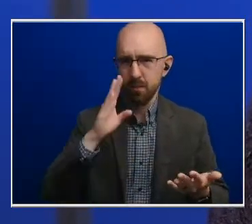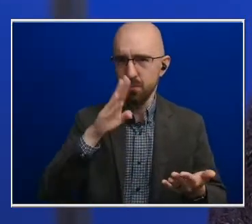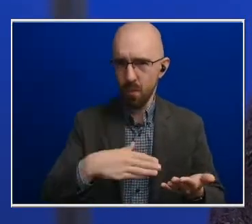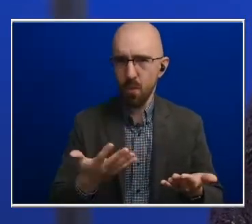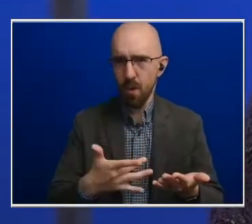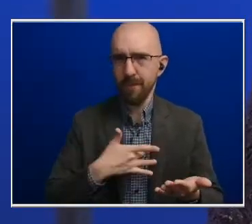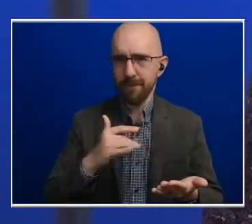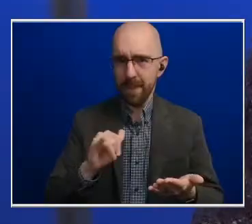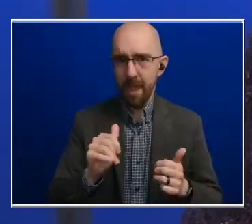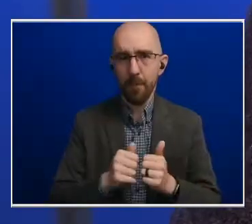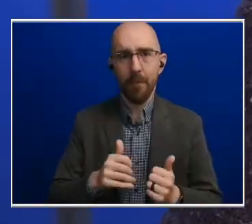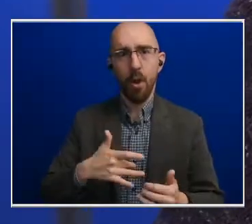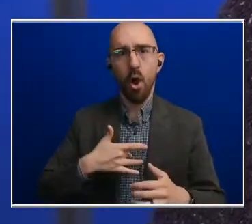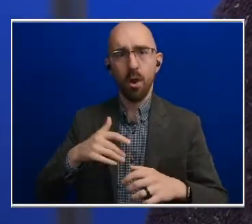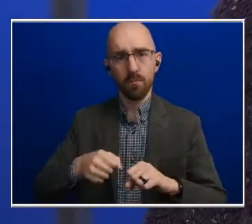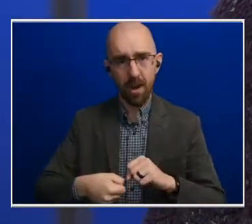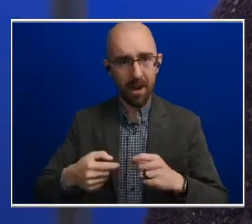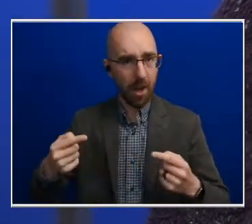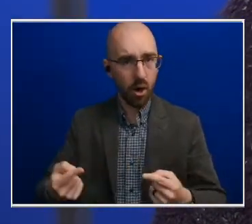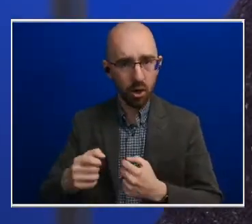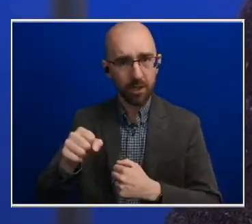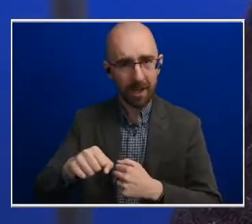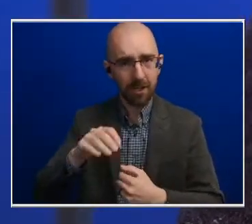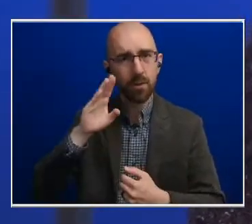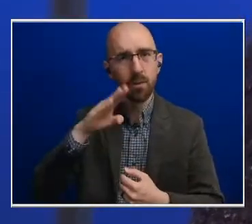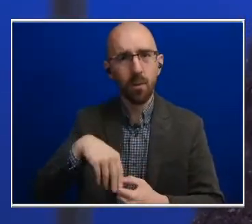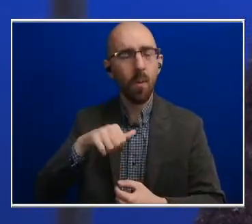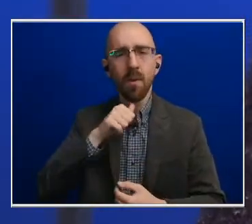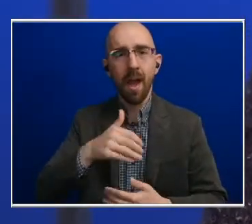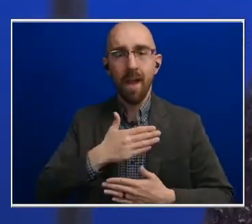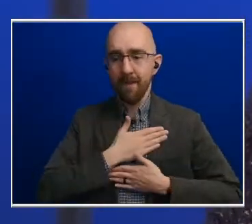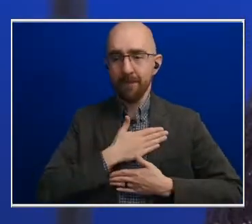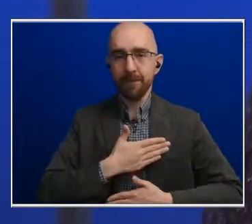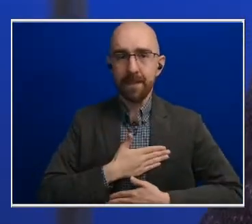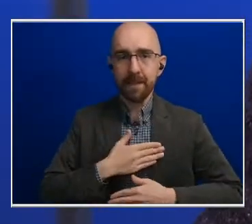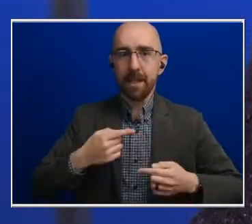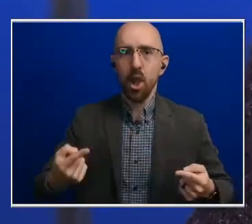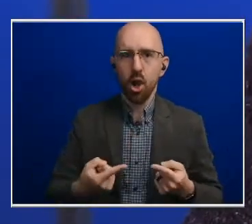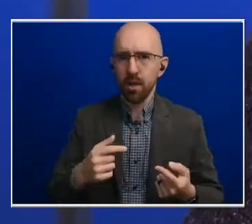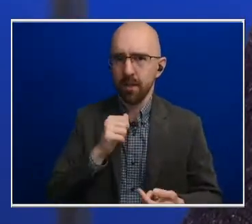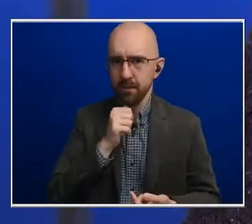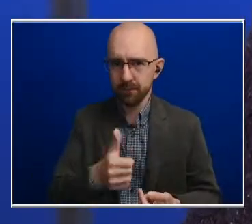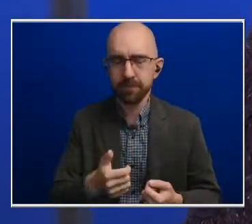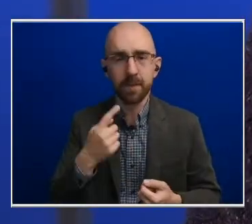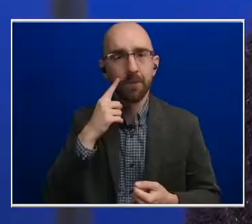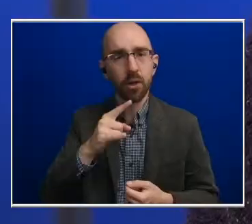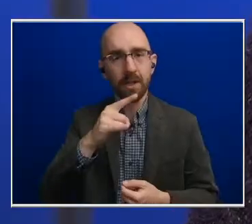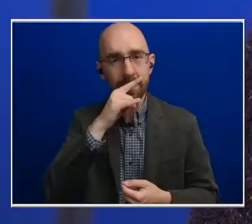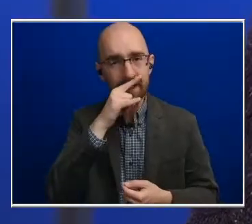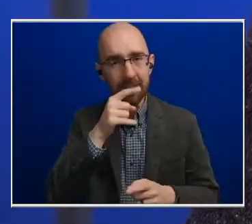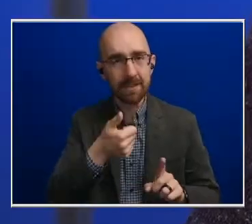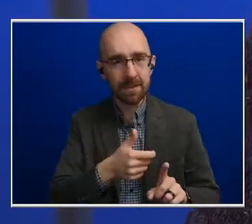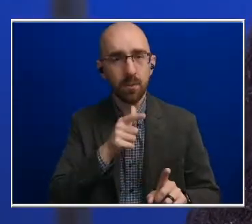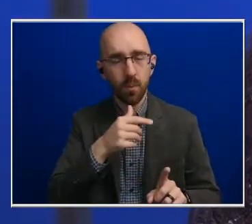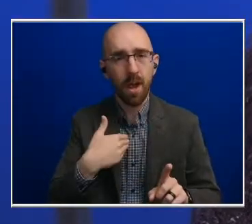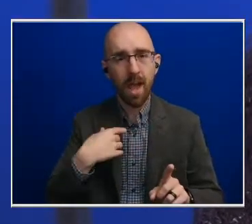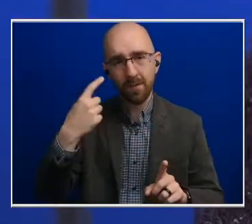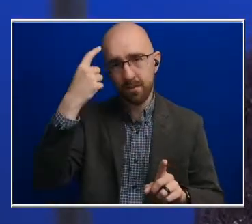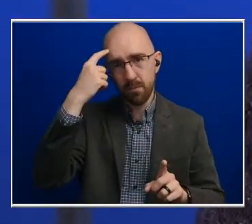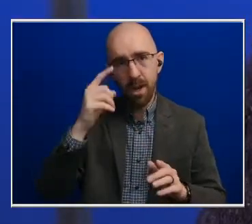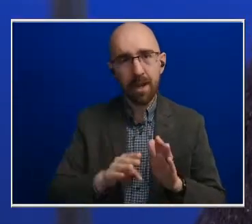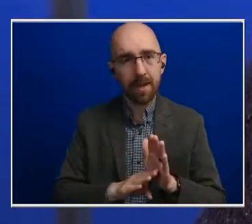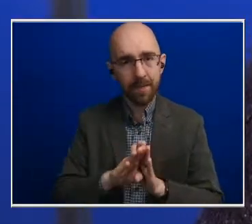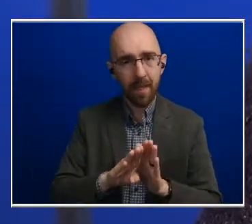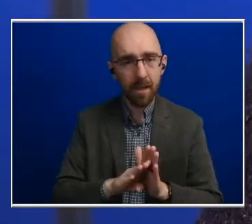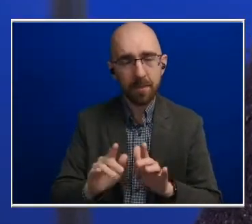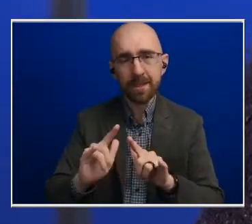though it hurts, you know that you're not physically hurting. For kids who've been having their brains develop at the same time